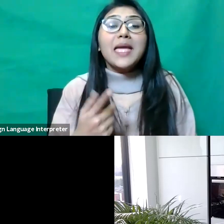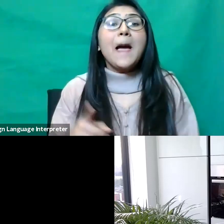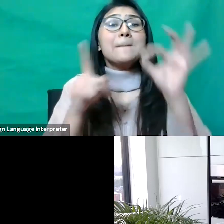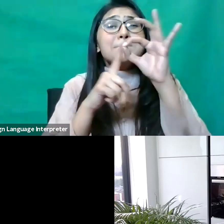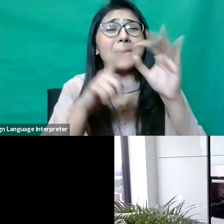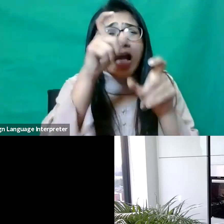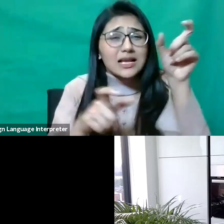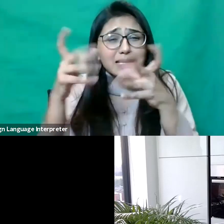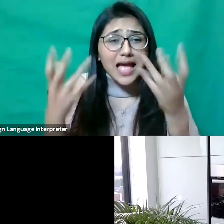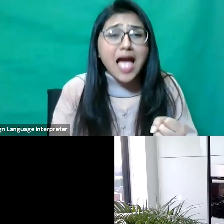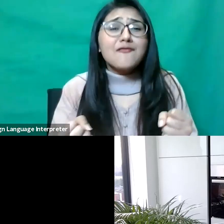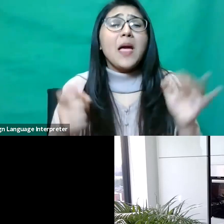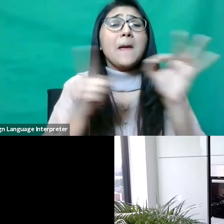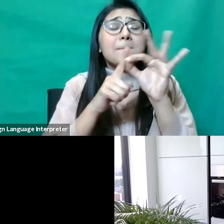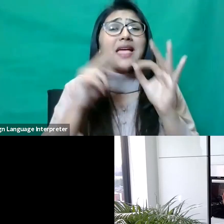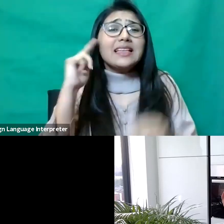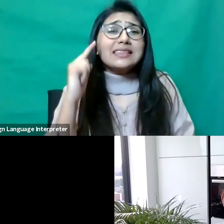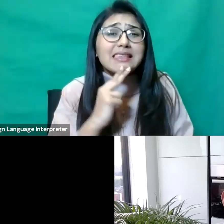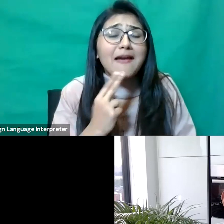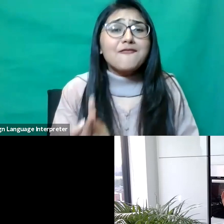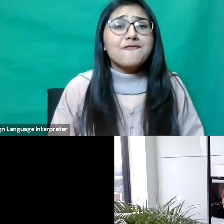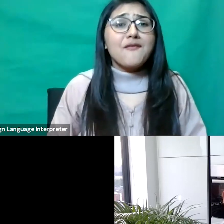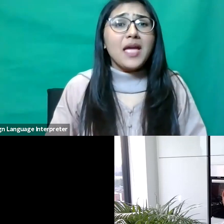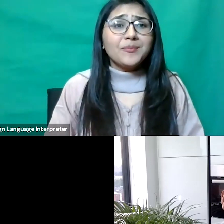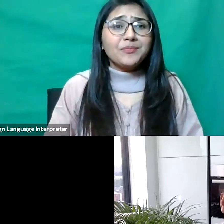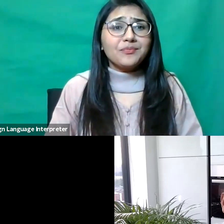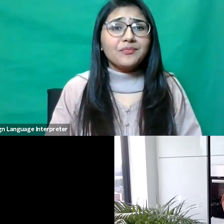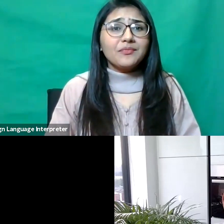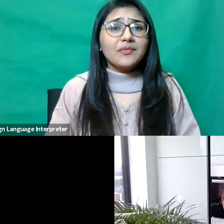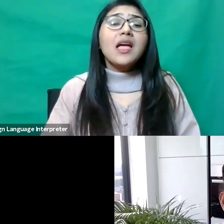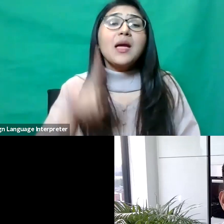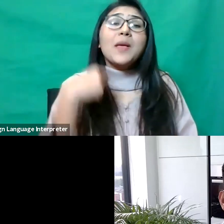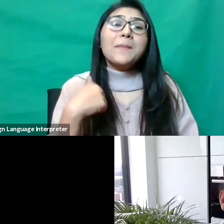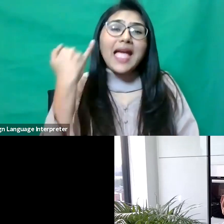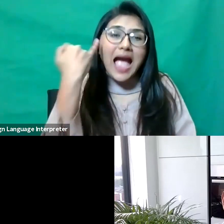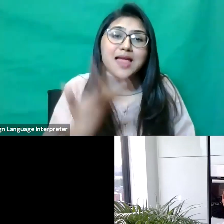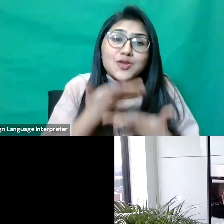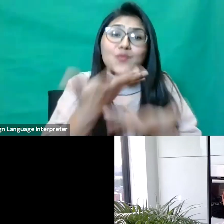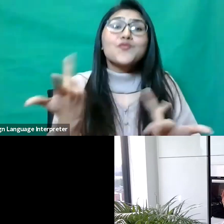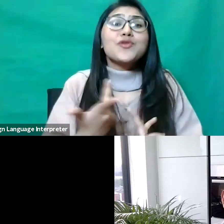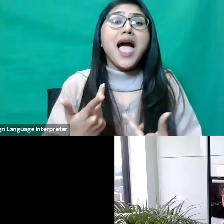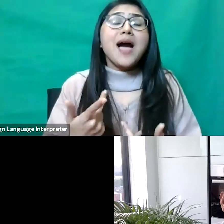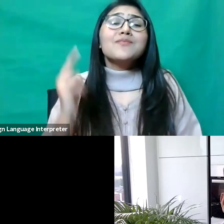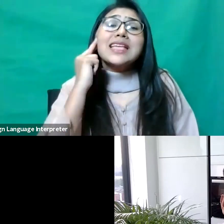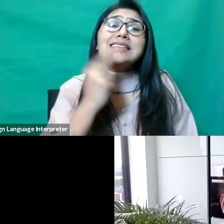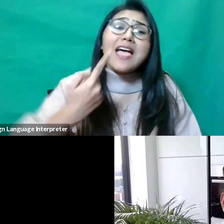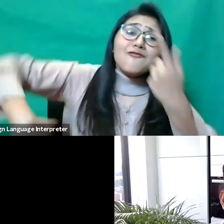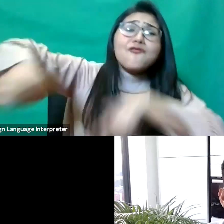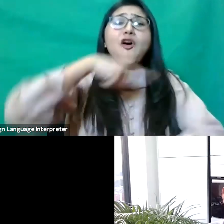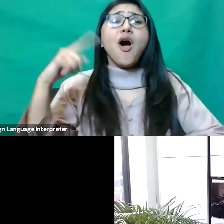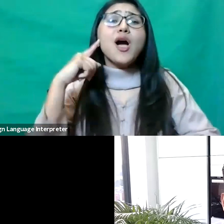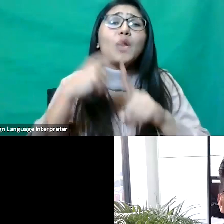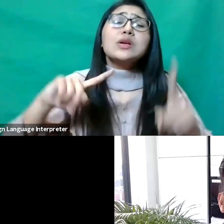young people who are deaf, I want to give them advice to be open, as